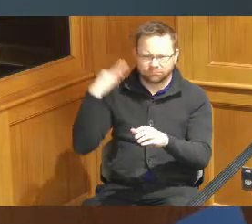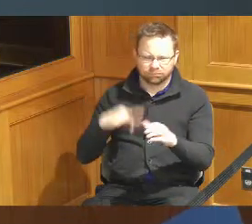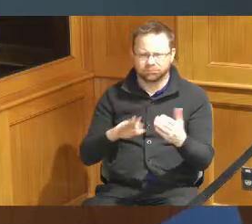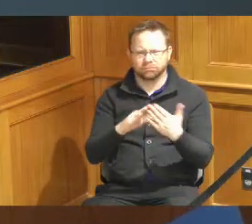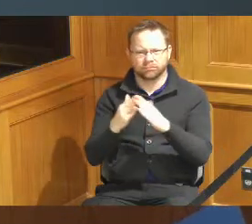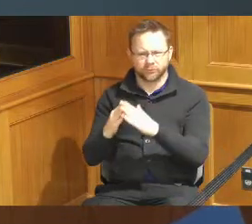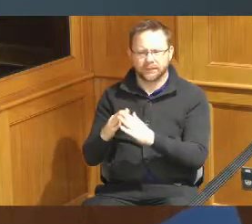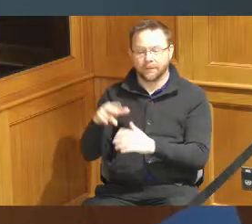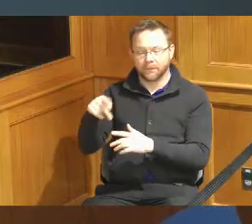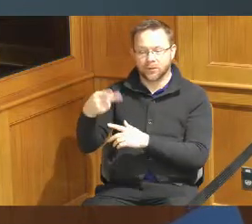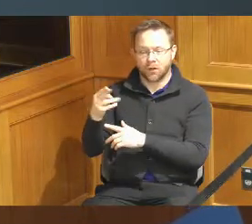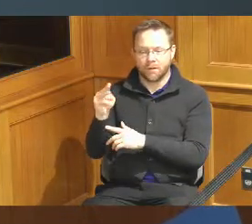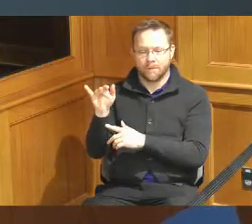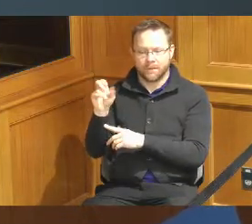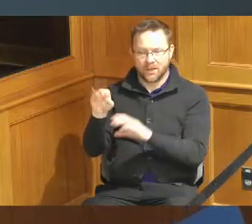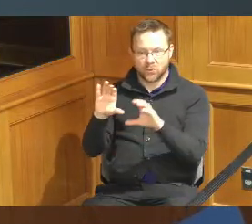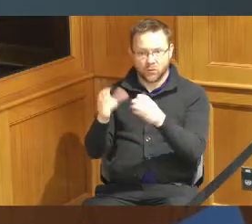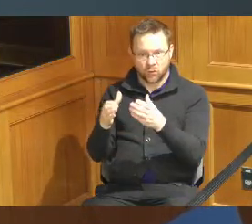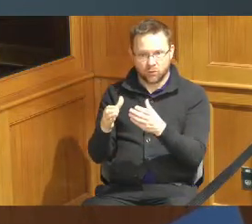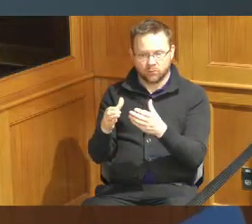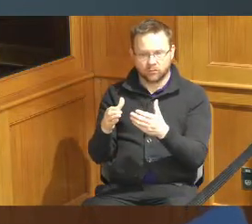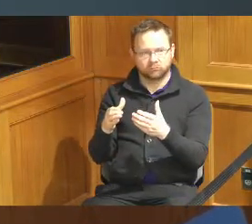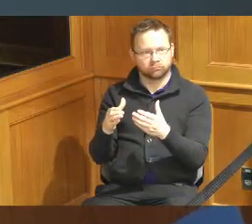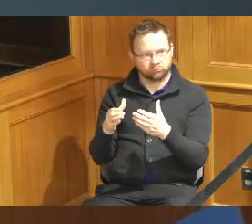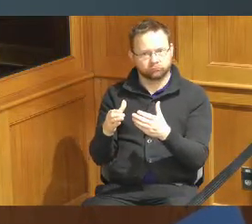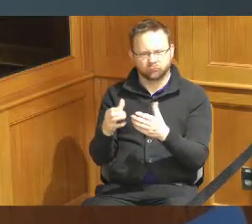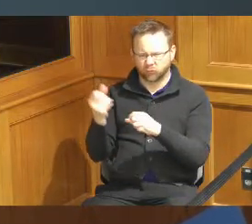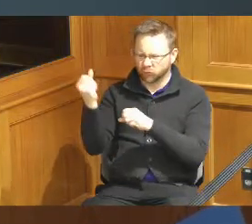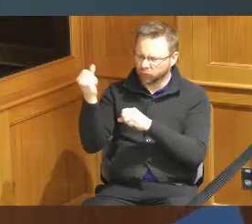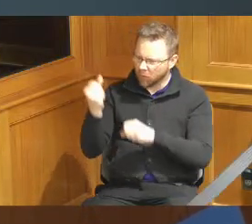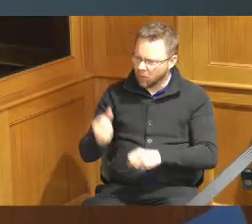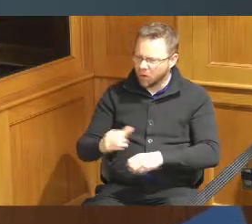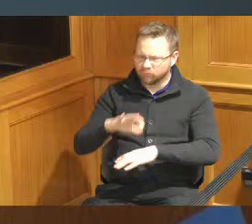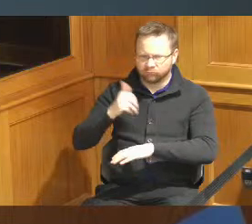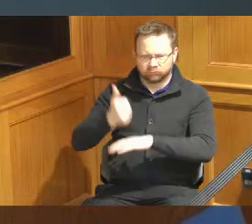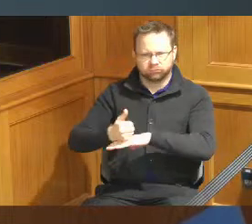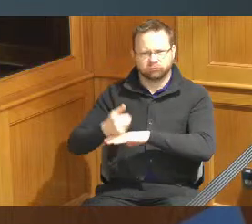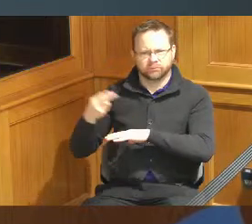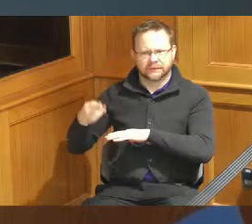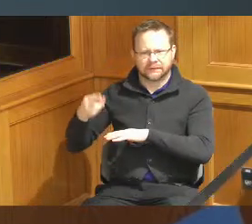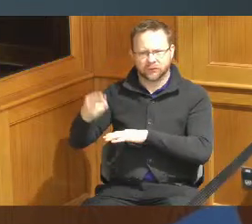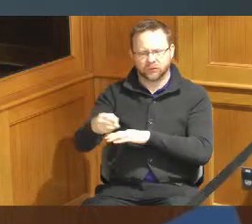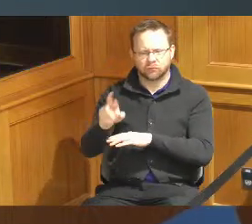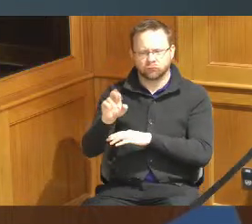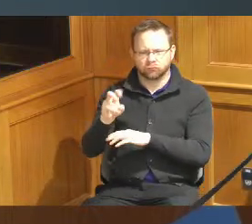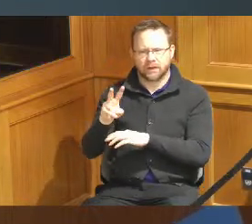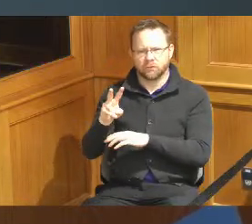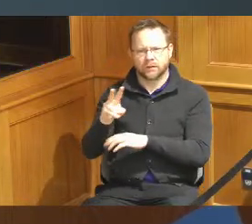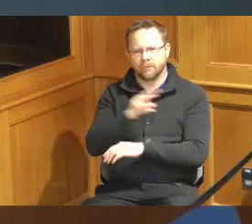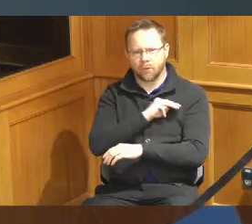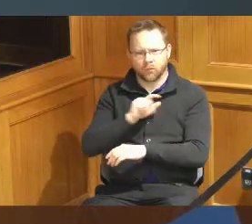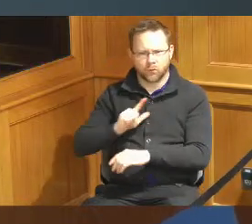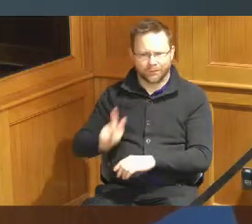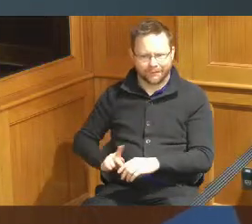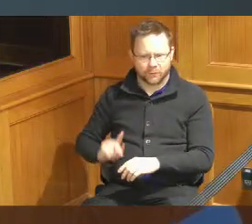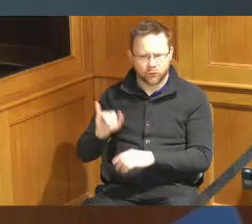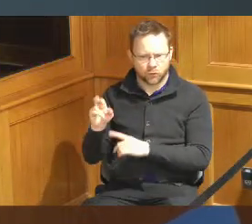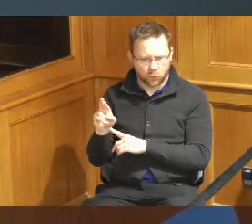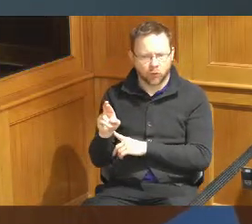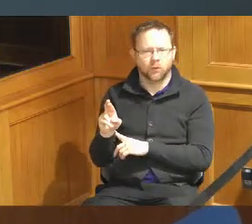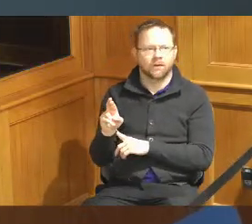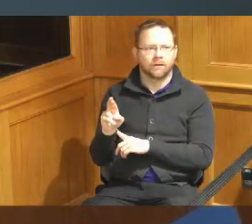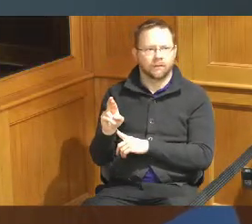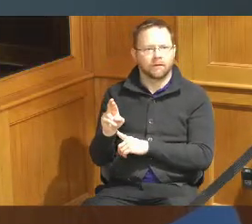Prince Hall Masons had a well-established and long-defined history with Reverend Dr. Martin Luther King Jr. and